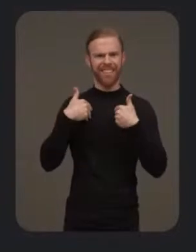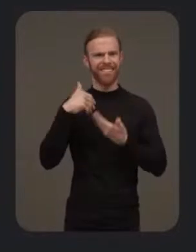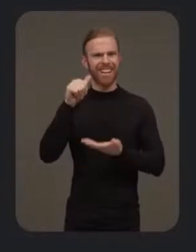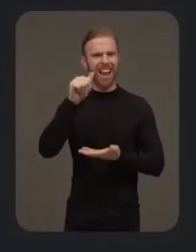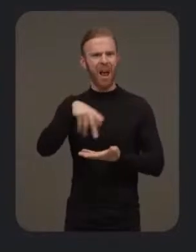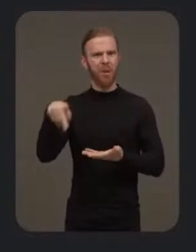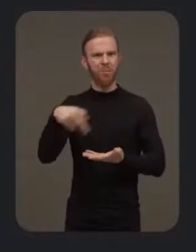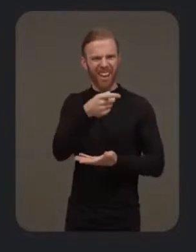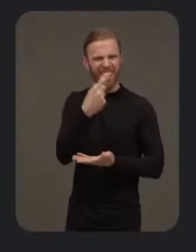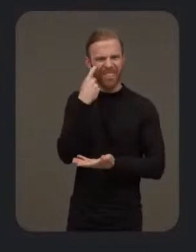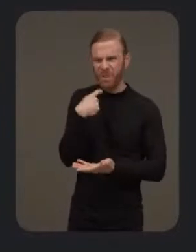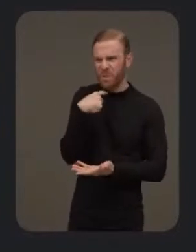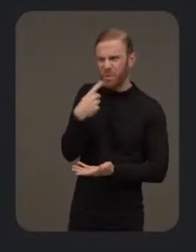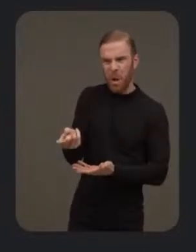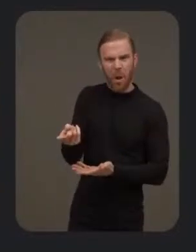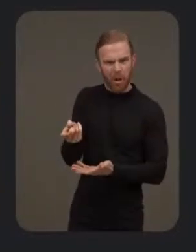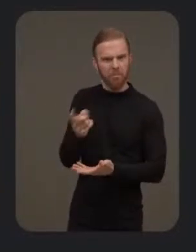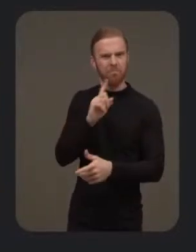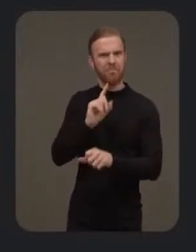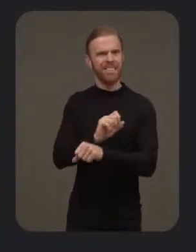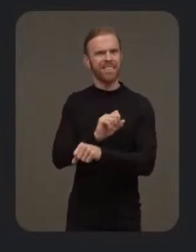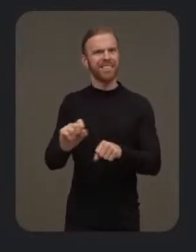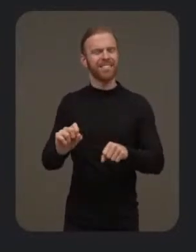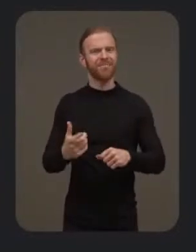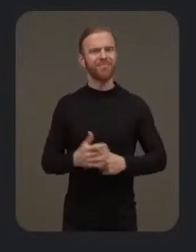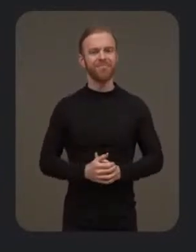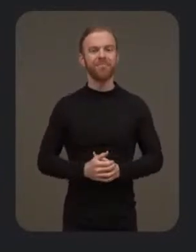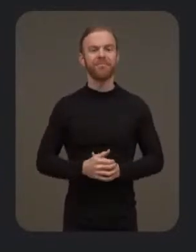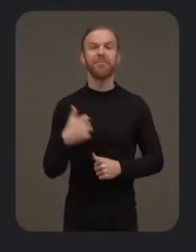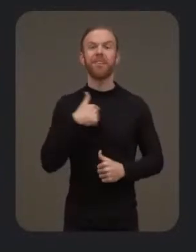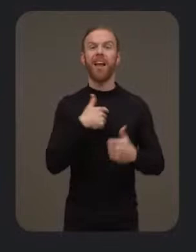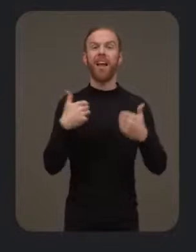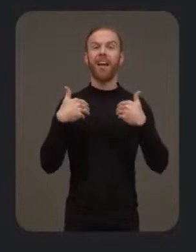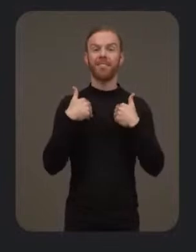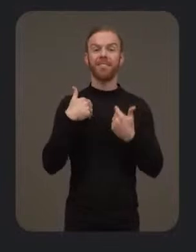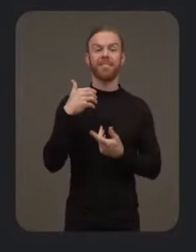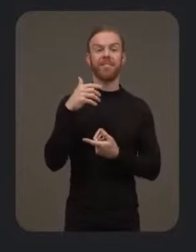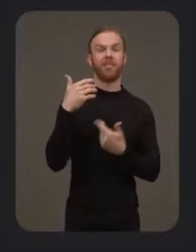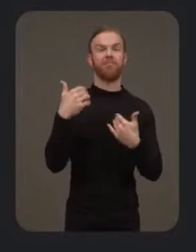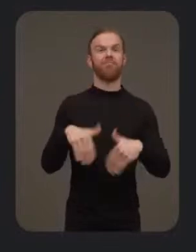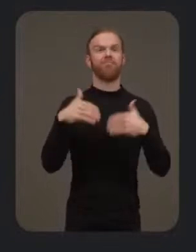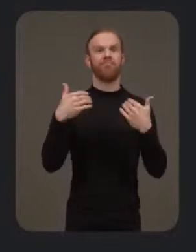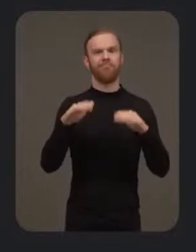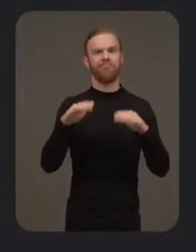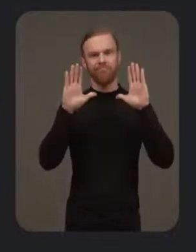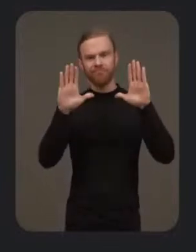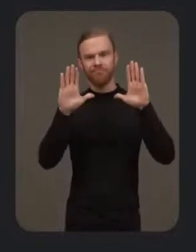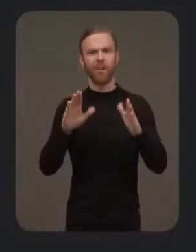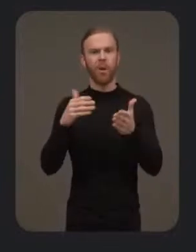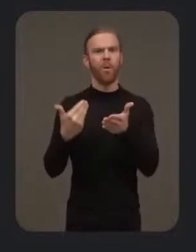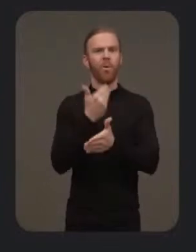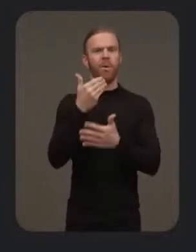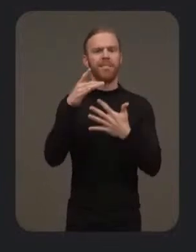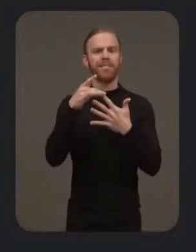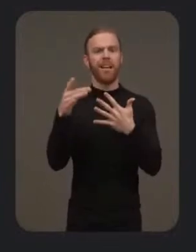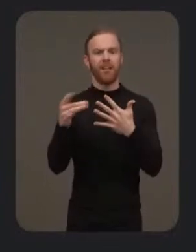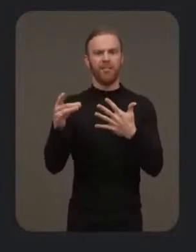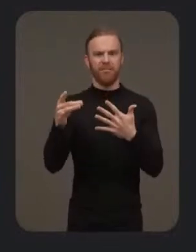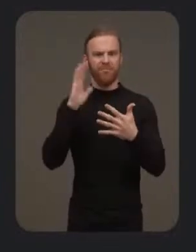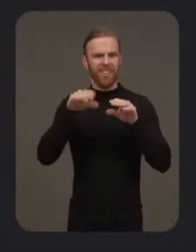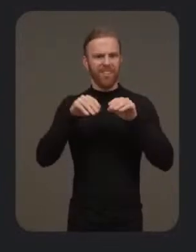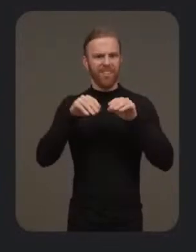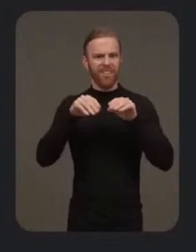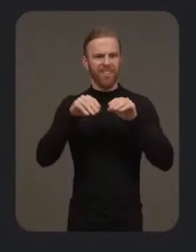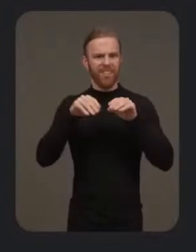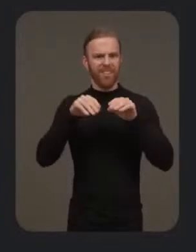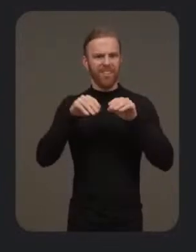into existence. We have an extraordinarily exciting feature in the pipeline. It's called Magic Video, and it enables you to